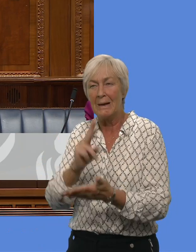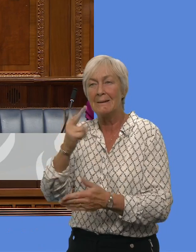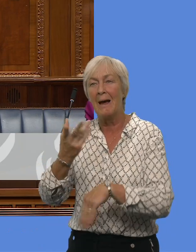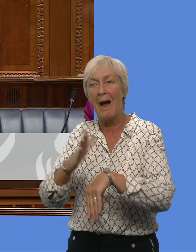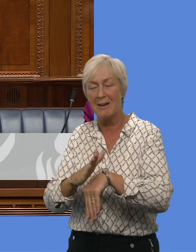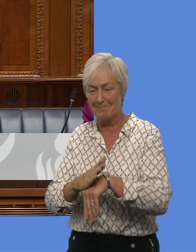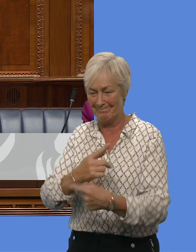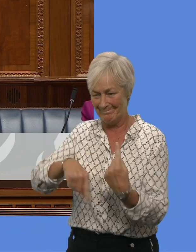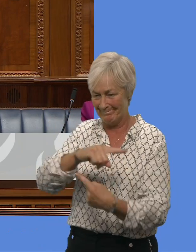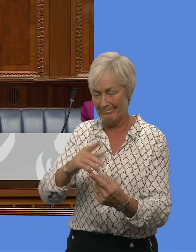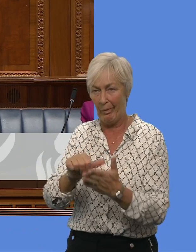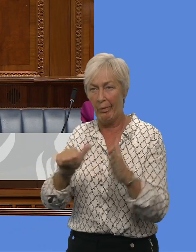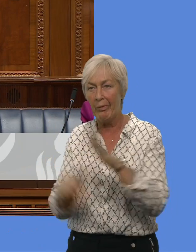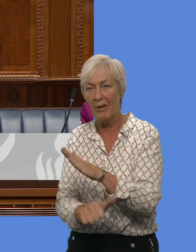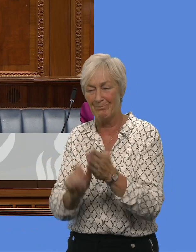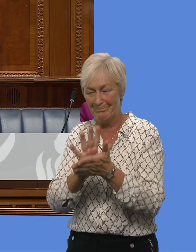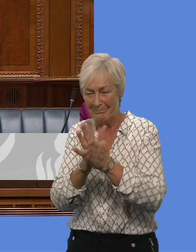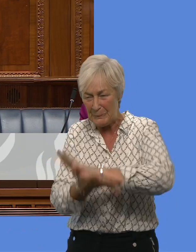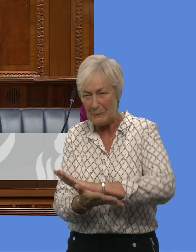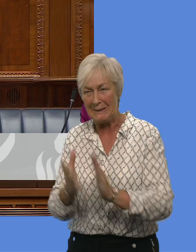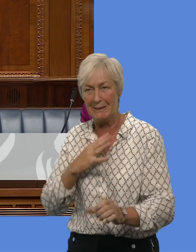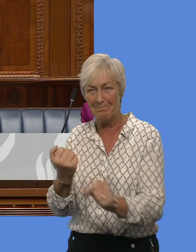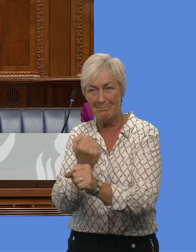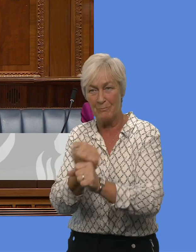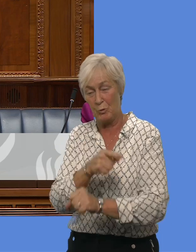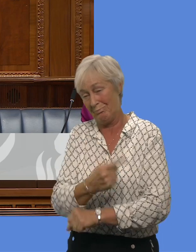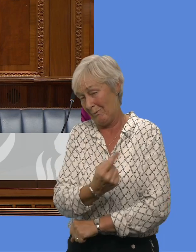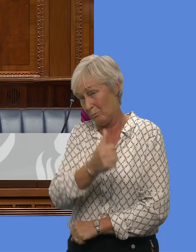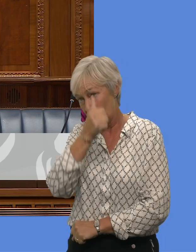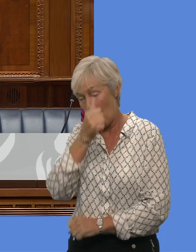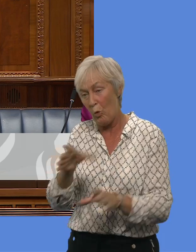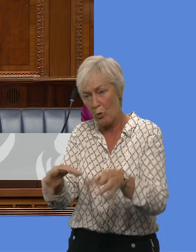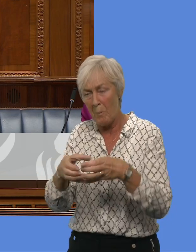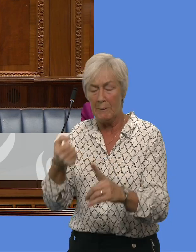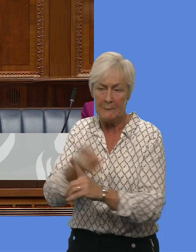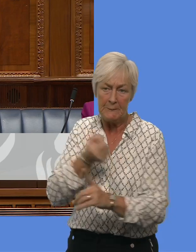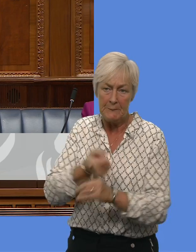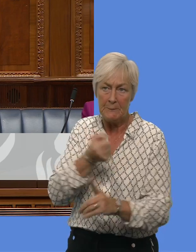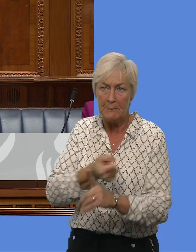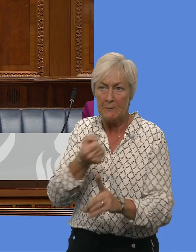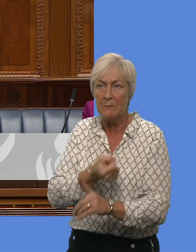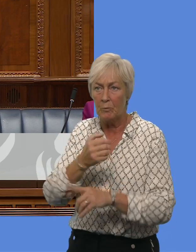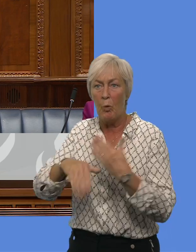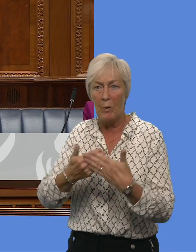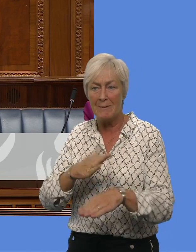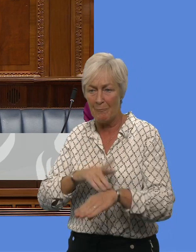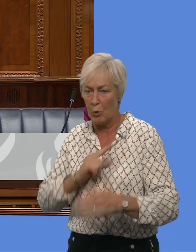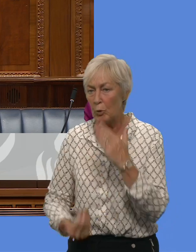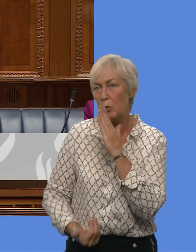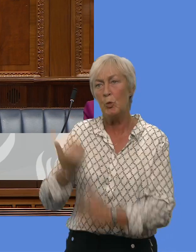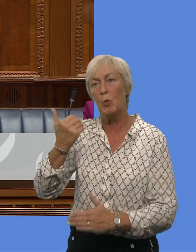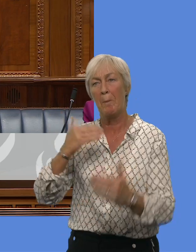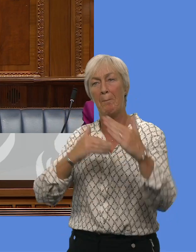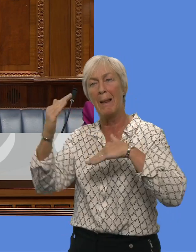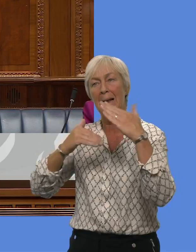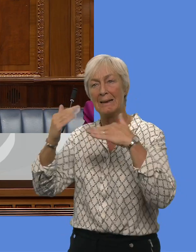since it fell into disrepair, as the Deputy First Minister will be aware, the group has been campaigning day and night for a new purpose-built